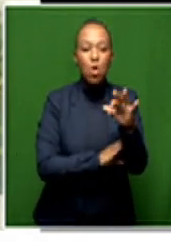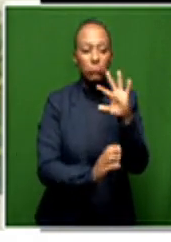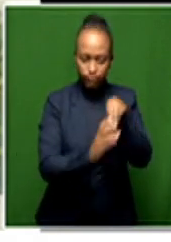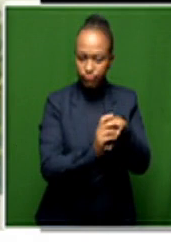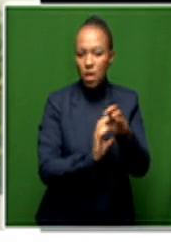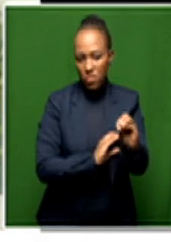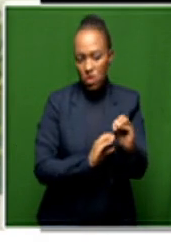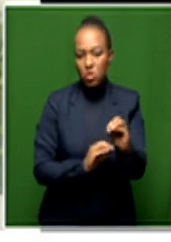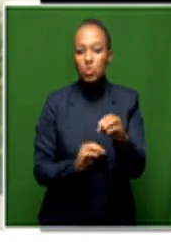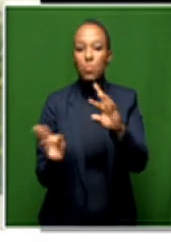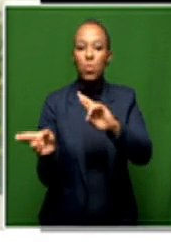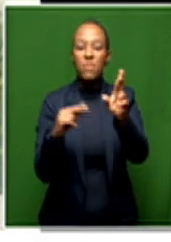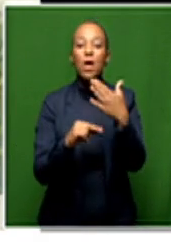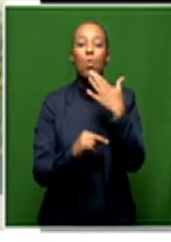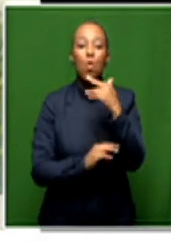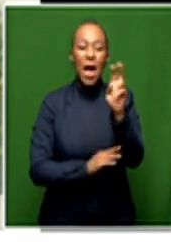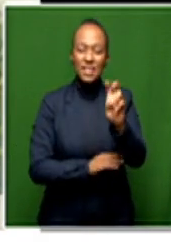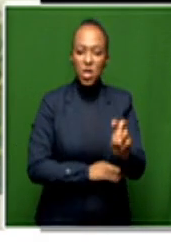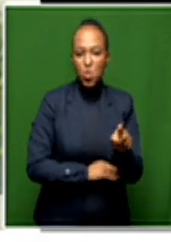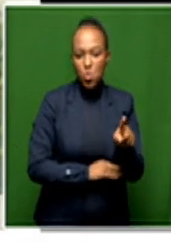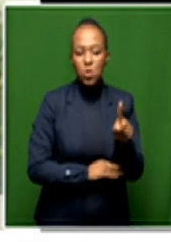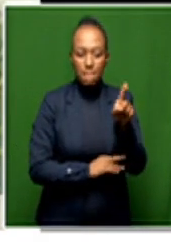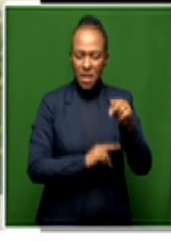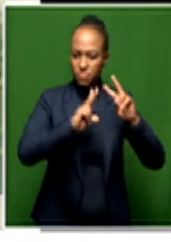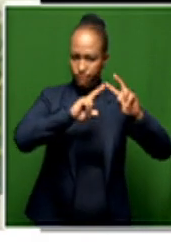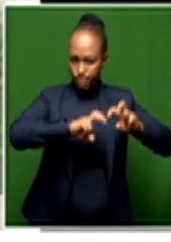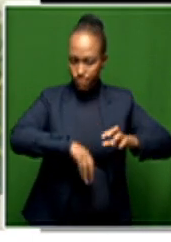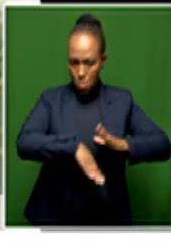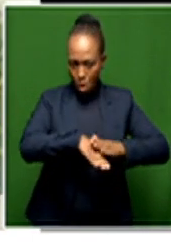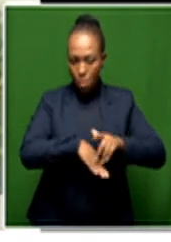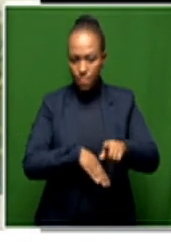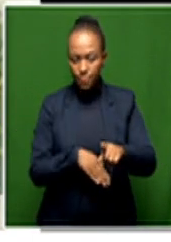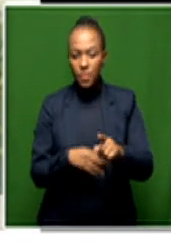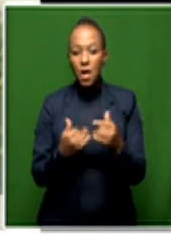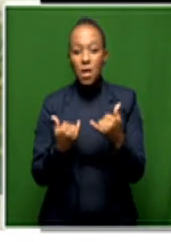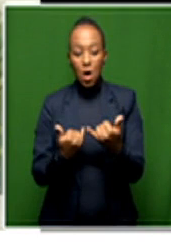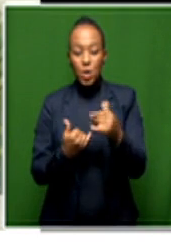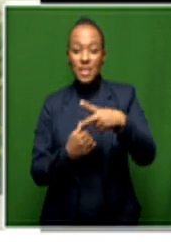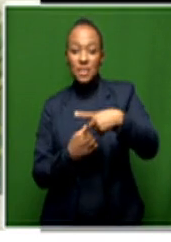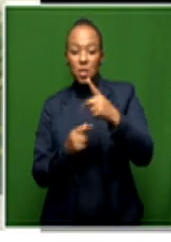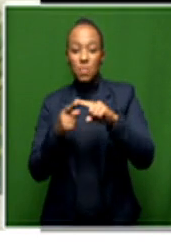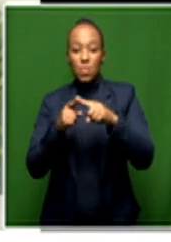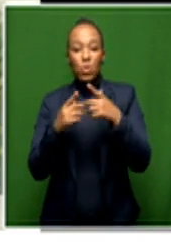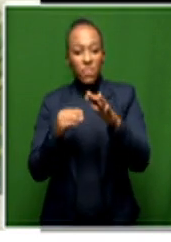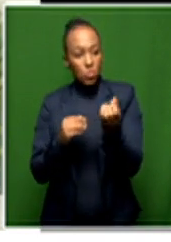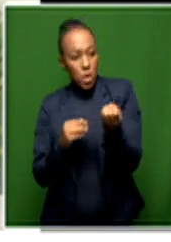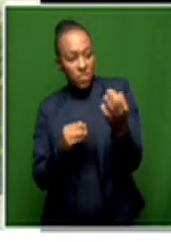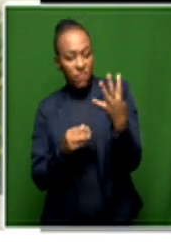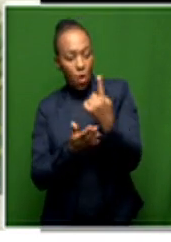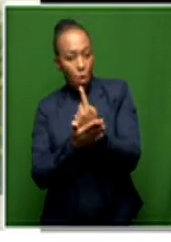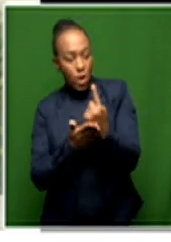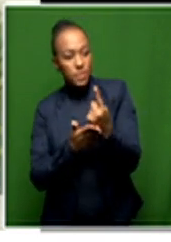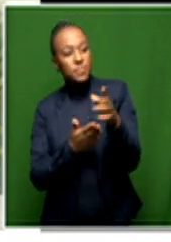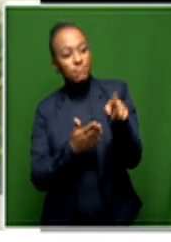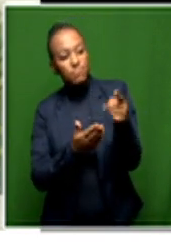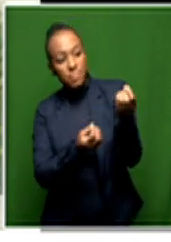already to the SIU for investigation. The second point is that we've already given them 4 weeks to bring